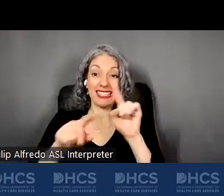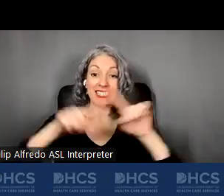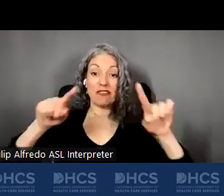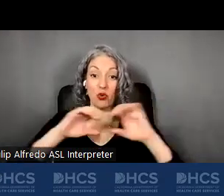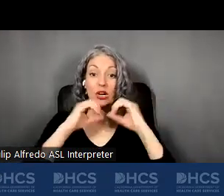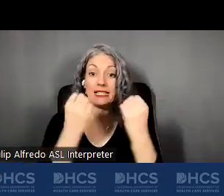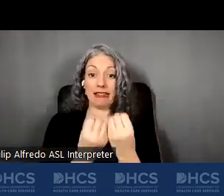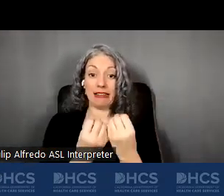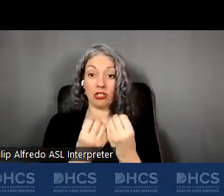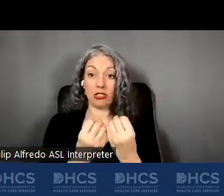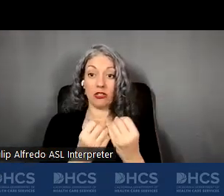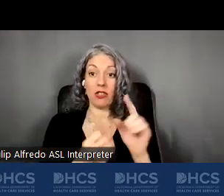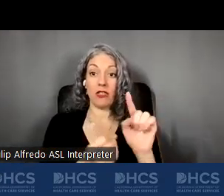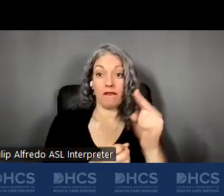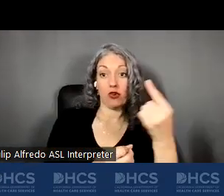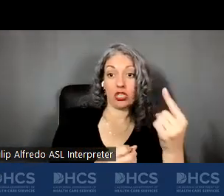this